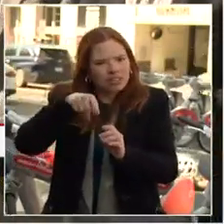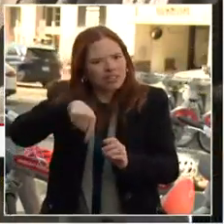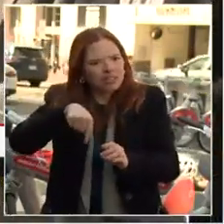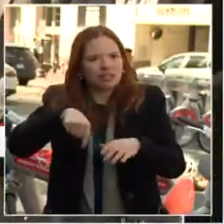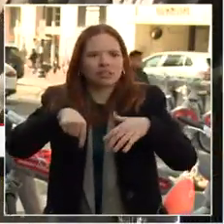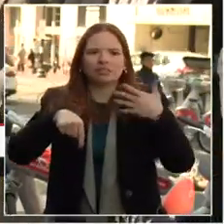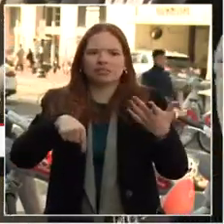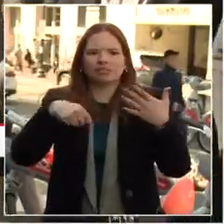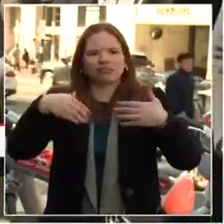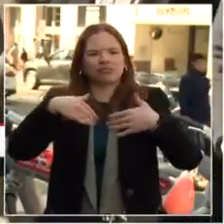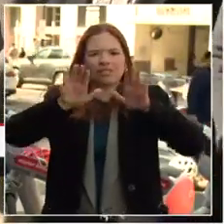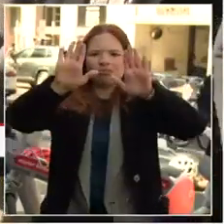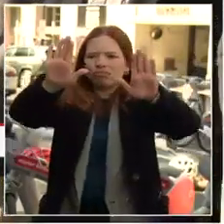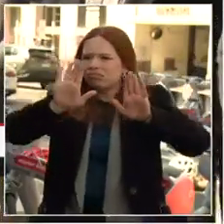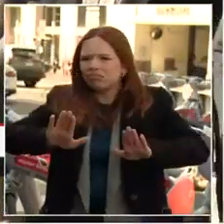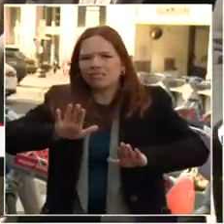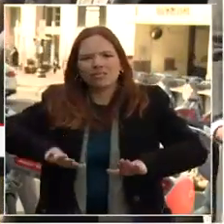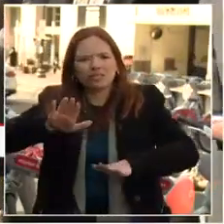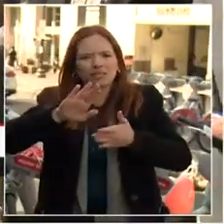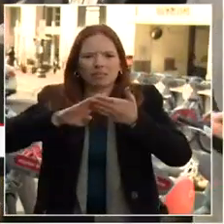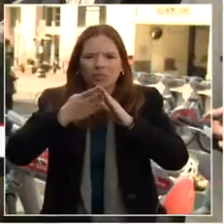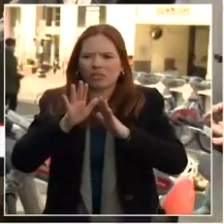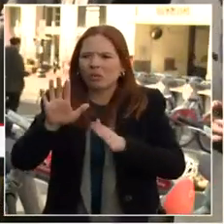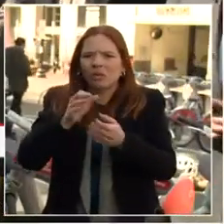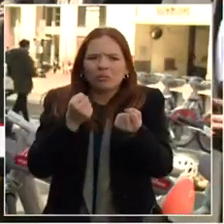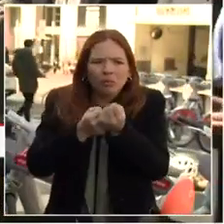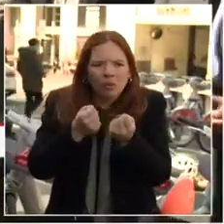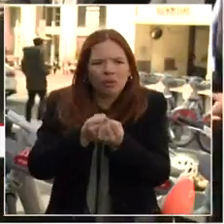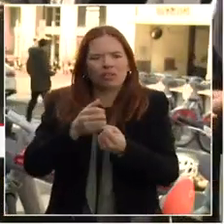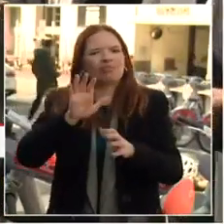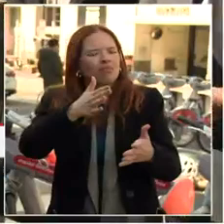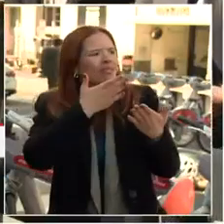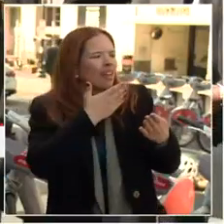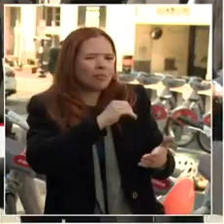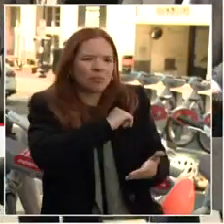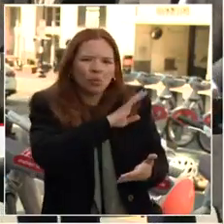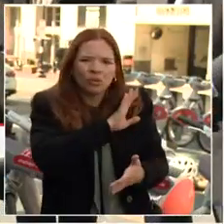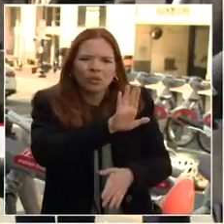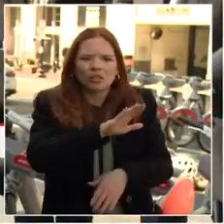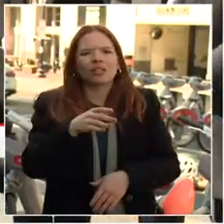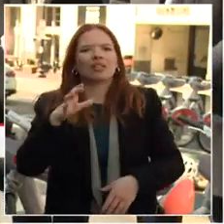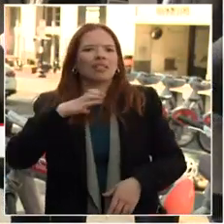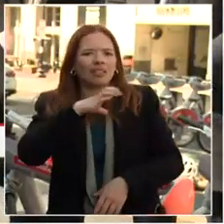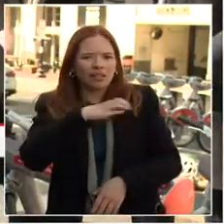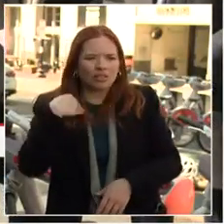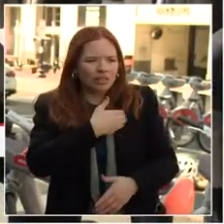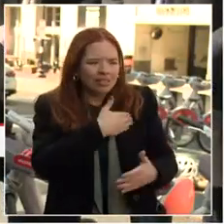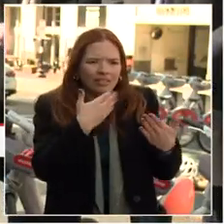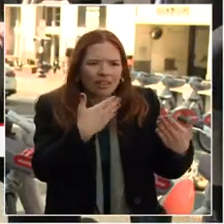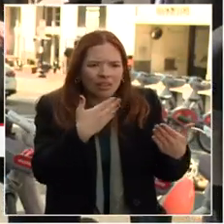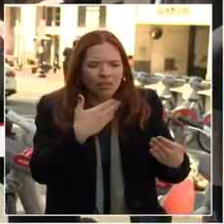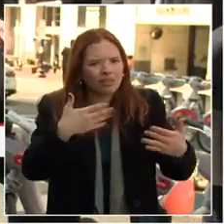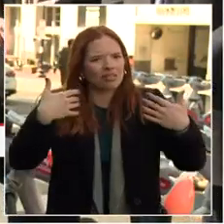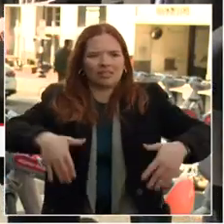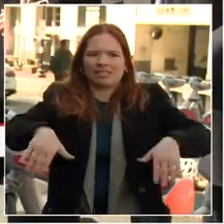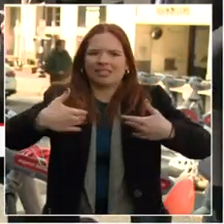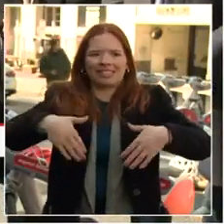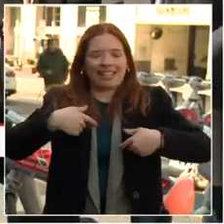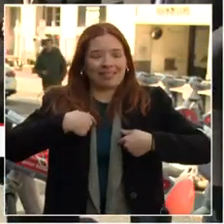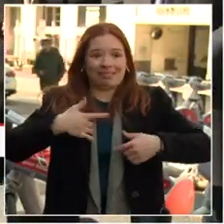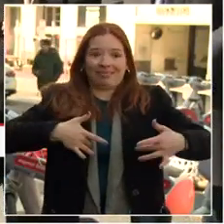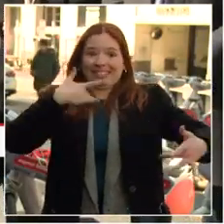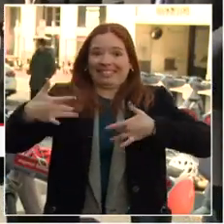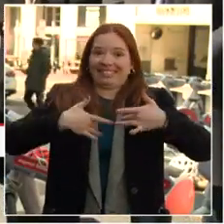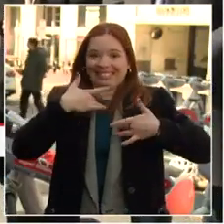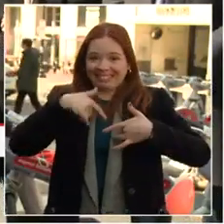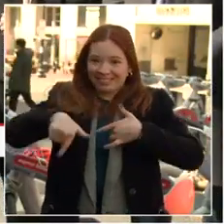supporting this work. And thank you to Mayor Bowser and the council members, and again, just really enthusiastic about this work. So next I'll